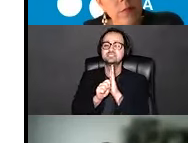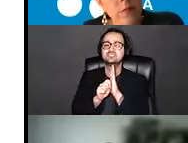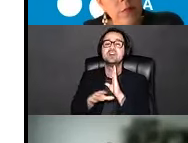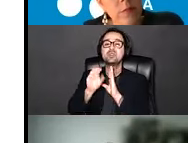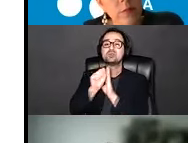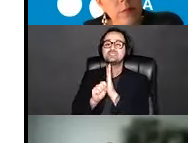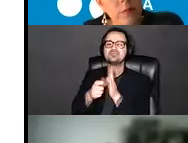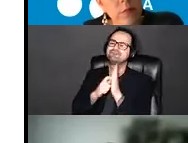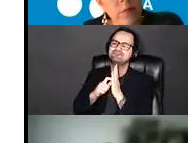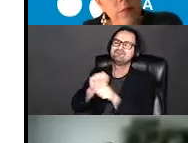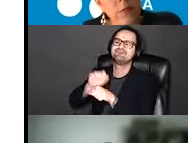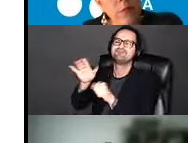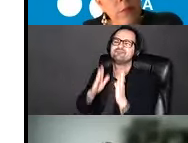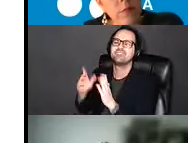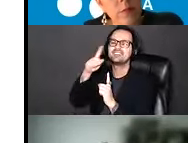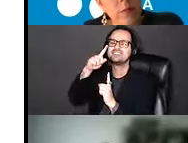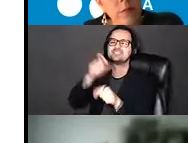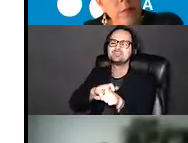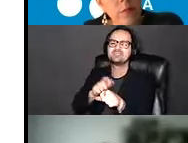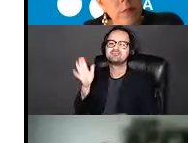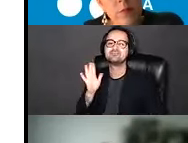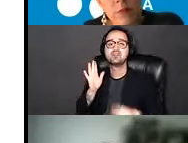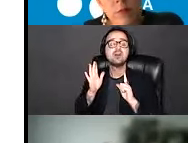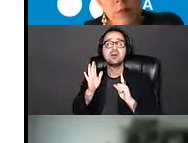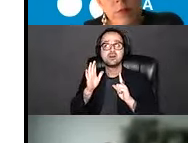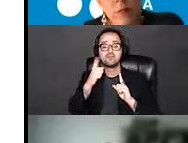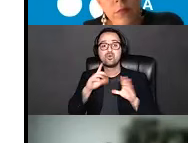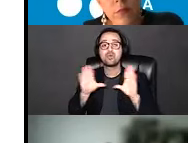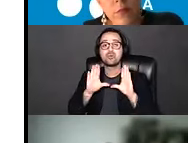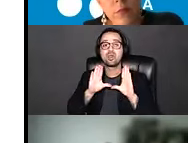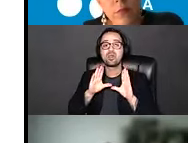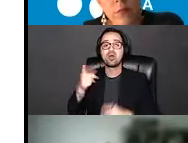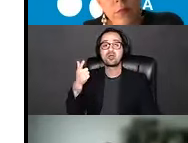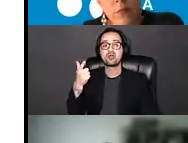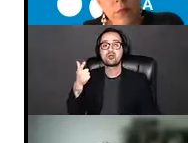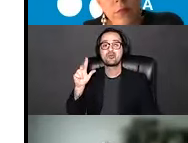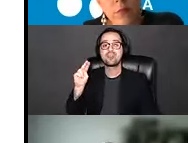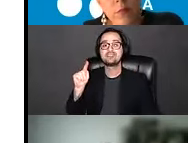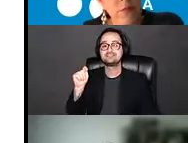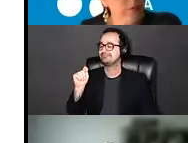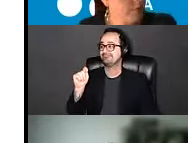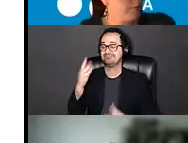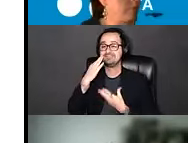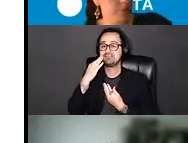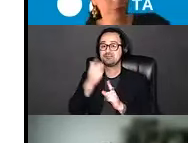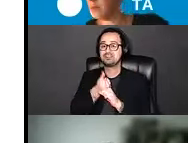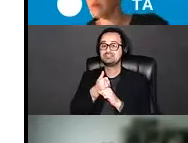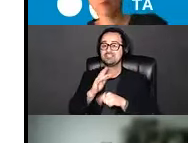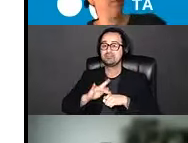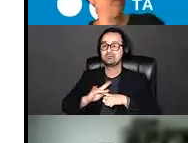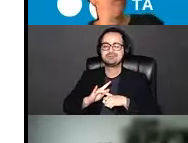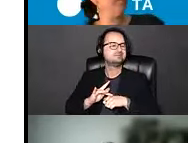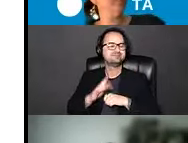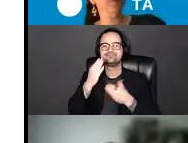this summer for both of those block grants. I don't know if they've made that information accessible yet, publicly